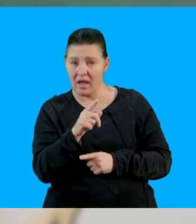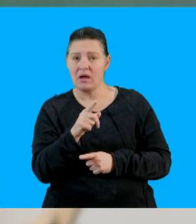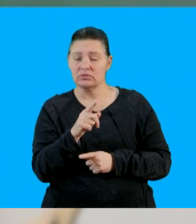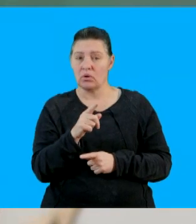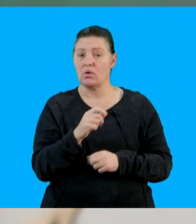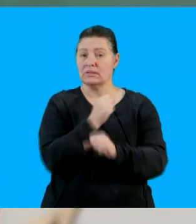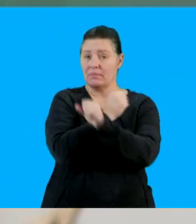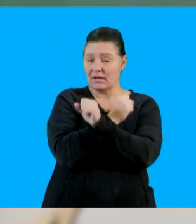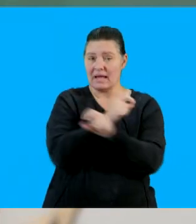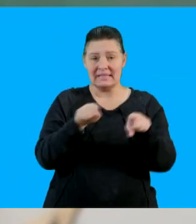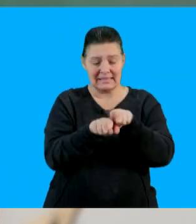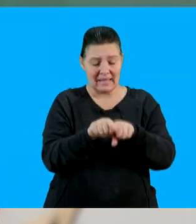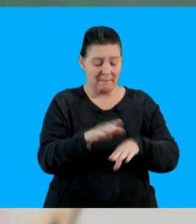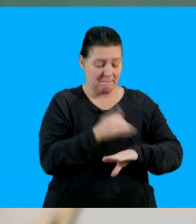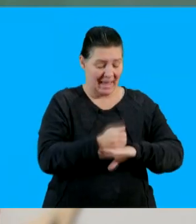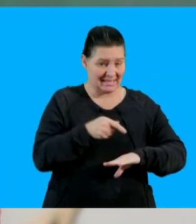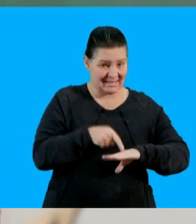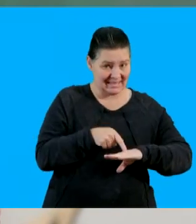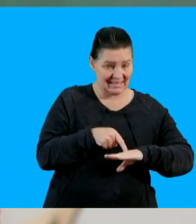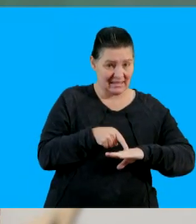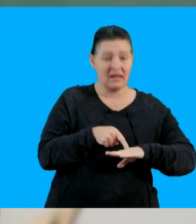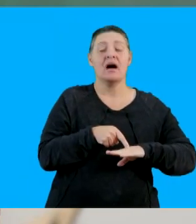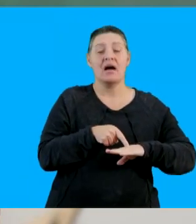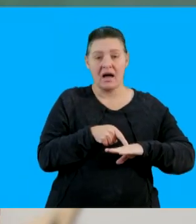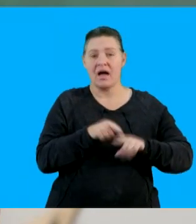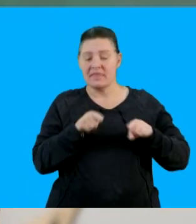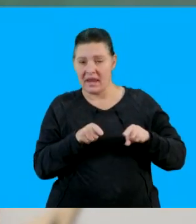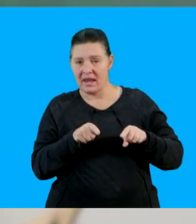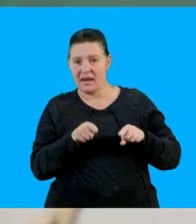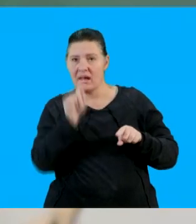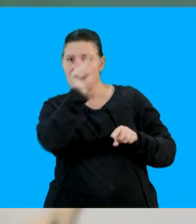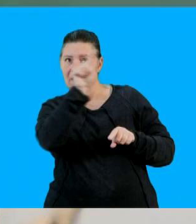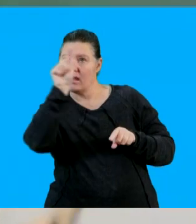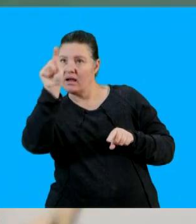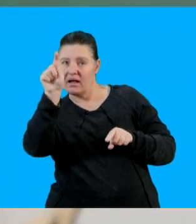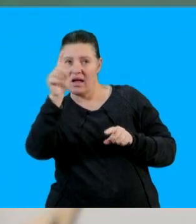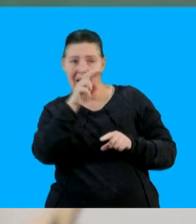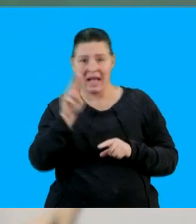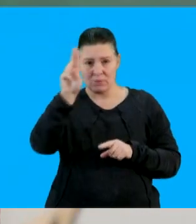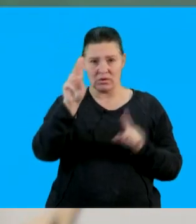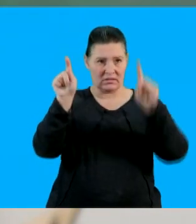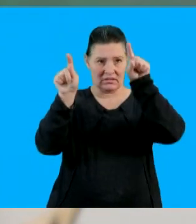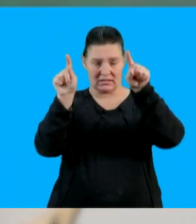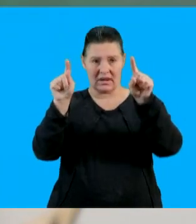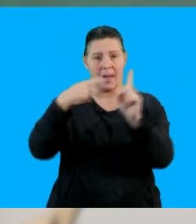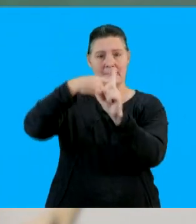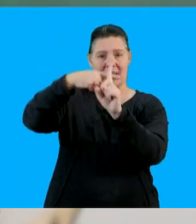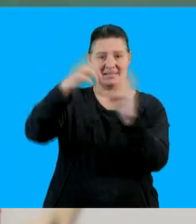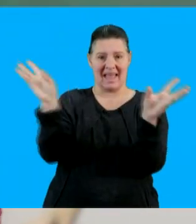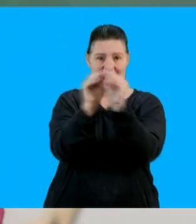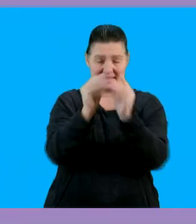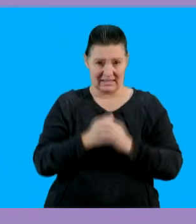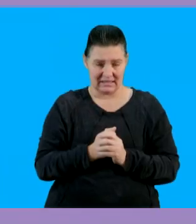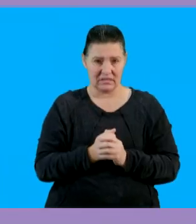we are multiplying the same base, then we need to go now and add those exponents. So let's look at the first one